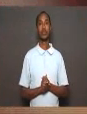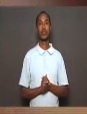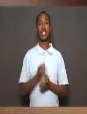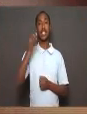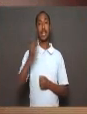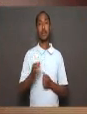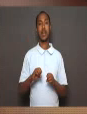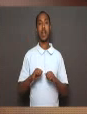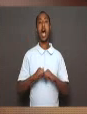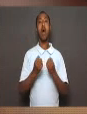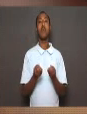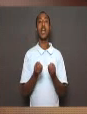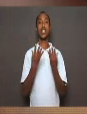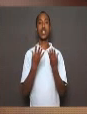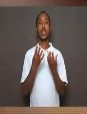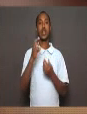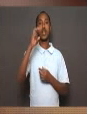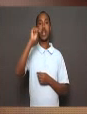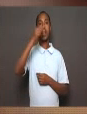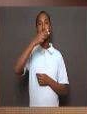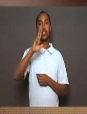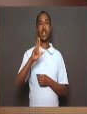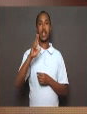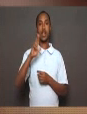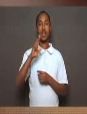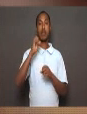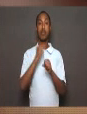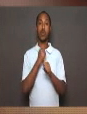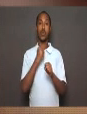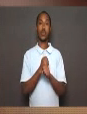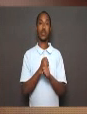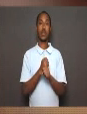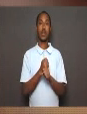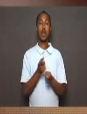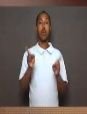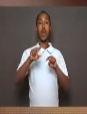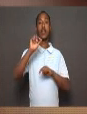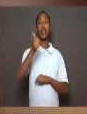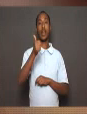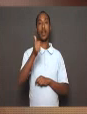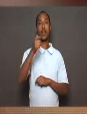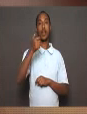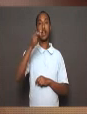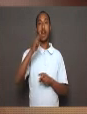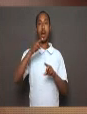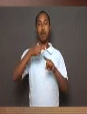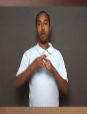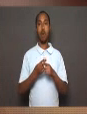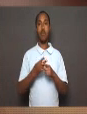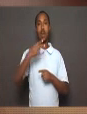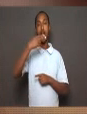We will determine how much ammonia can be produced when 10 grams of